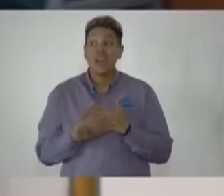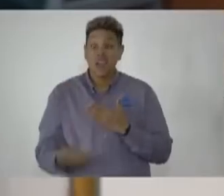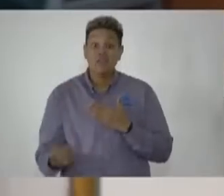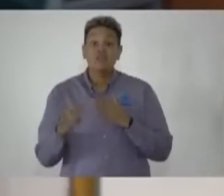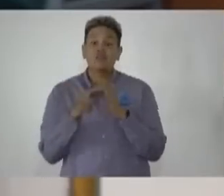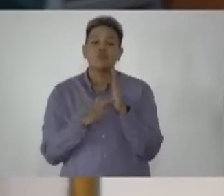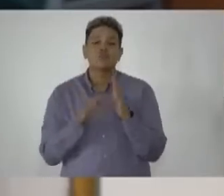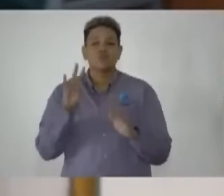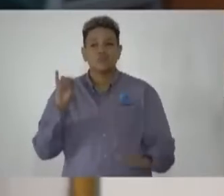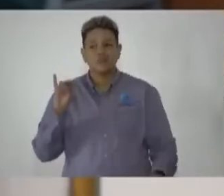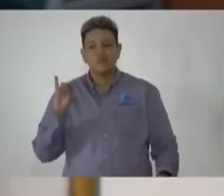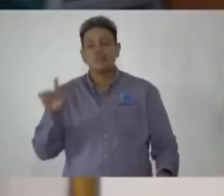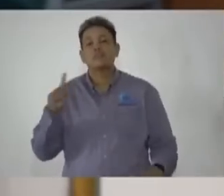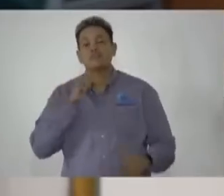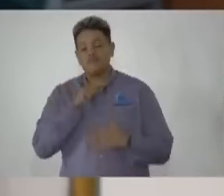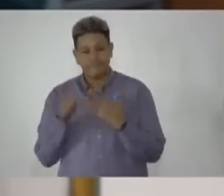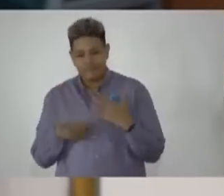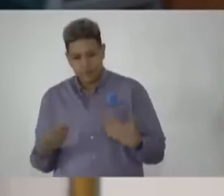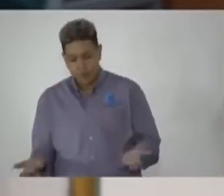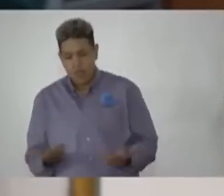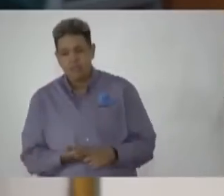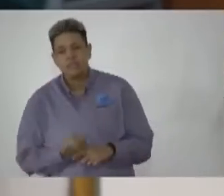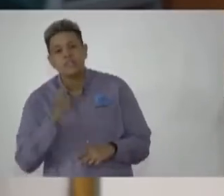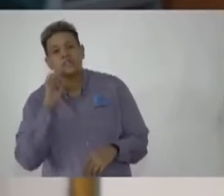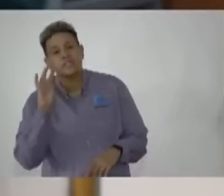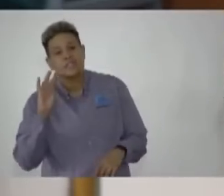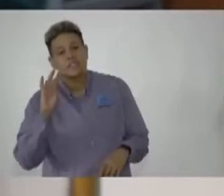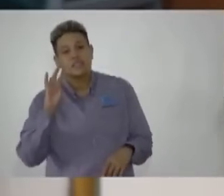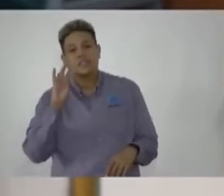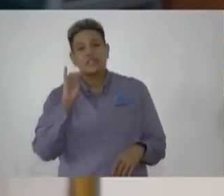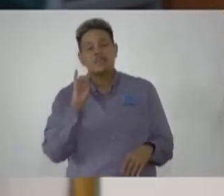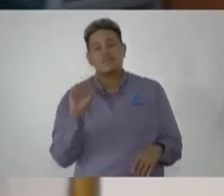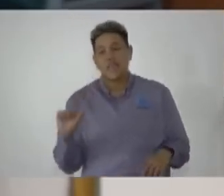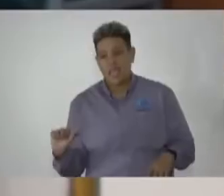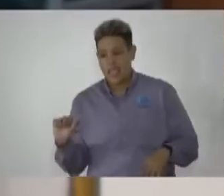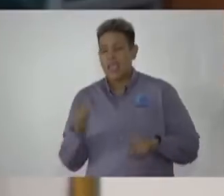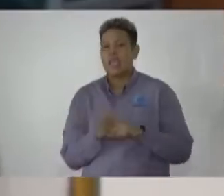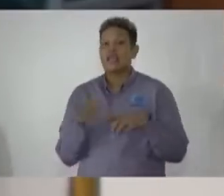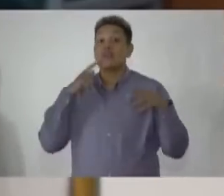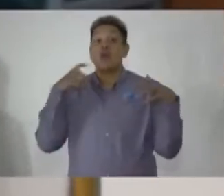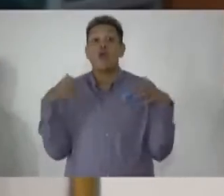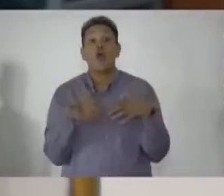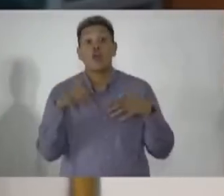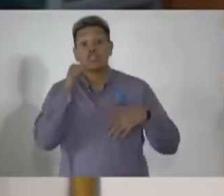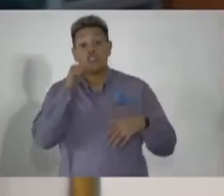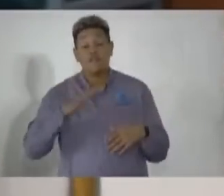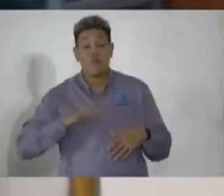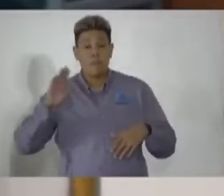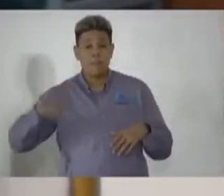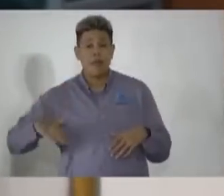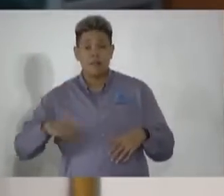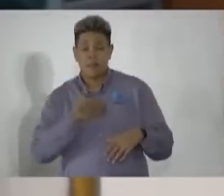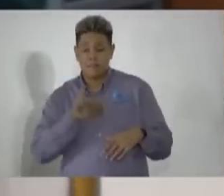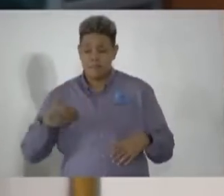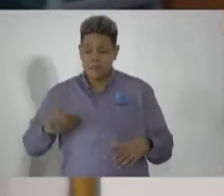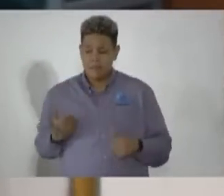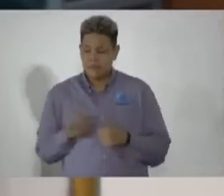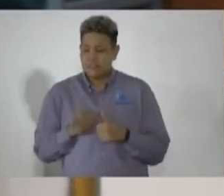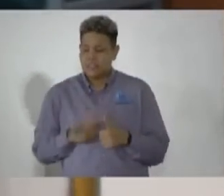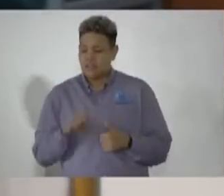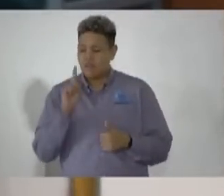Order 70 the following. 70A. The Caucus of Women Parliamentarians.